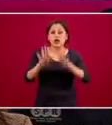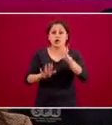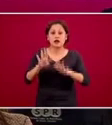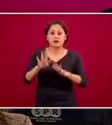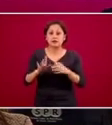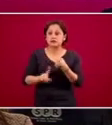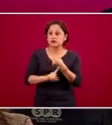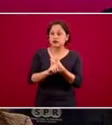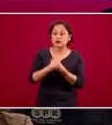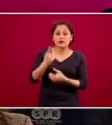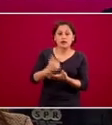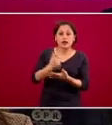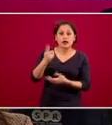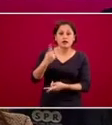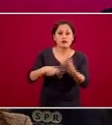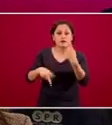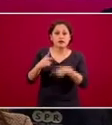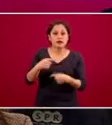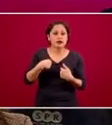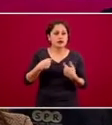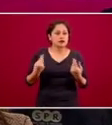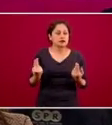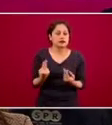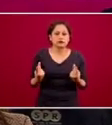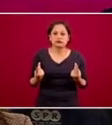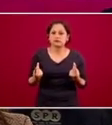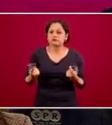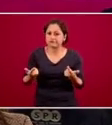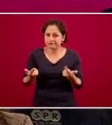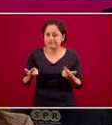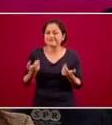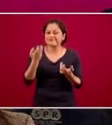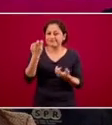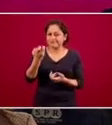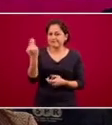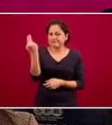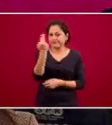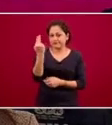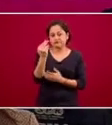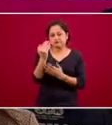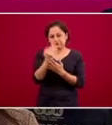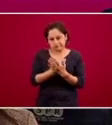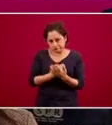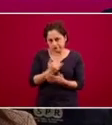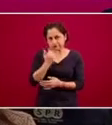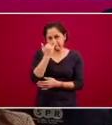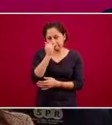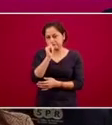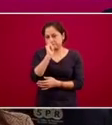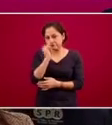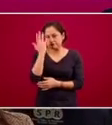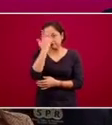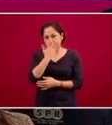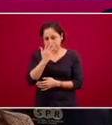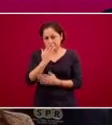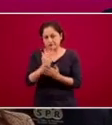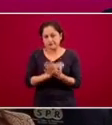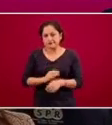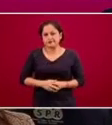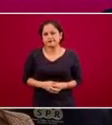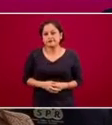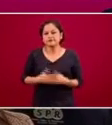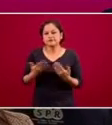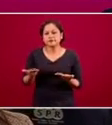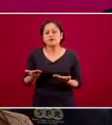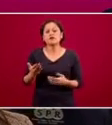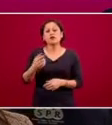could impair our ability of response in the face of an emergency situation, for example. So please